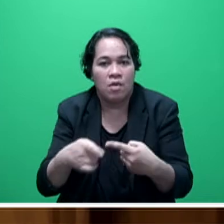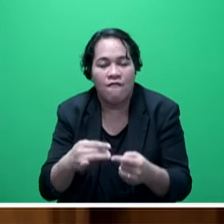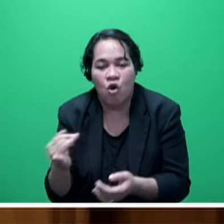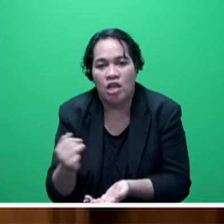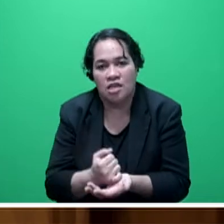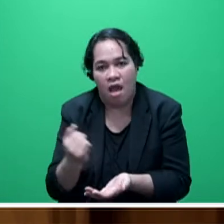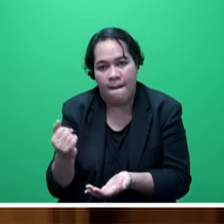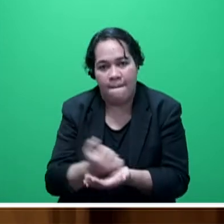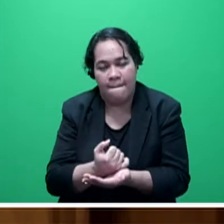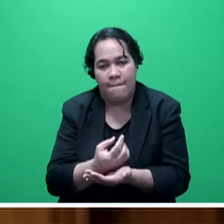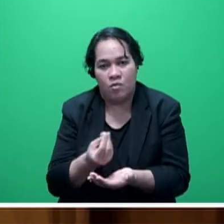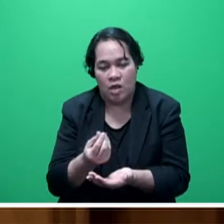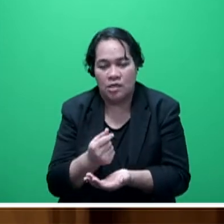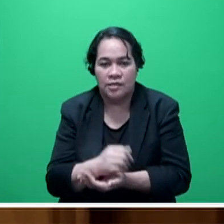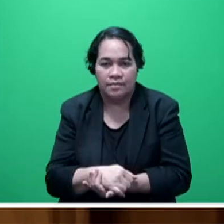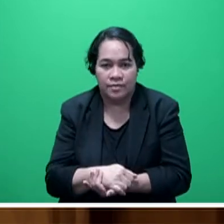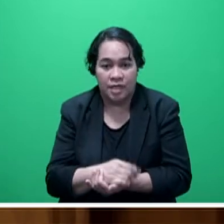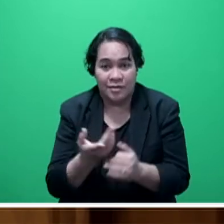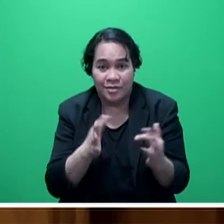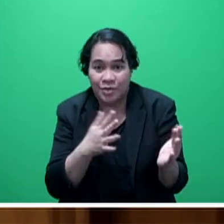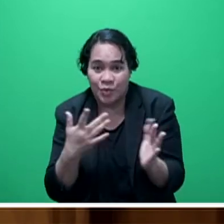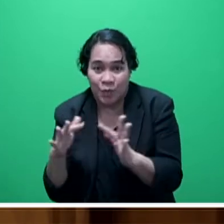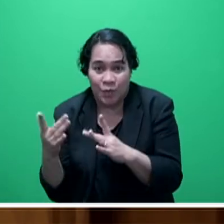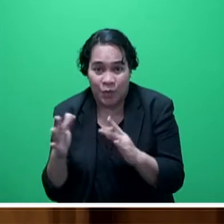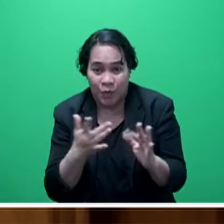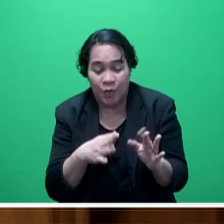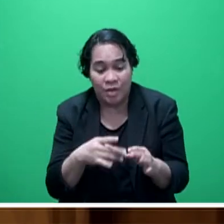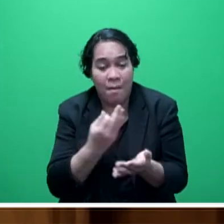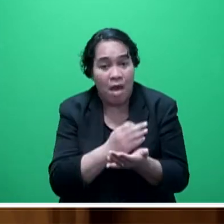generation. The seaweed budget allocation of